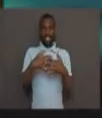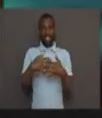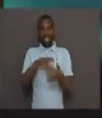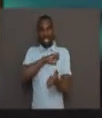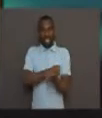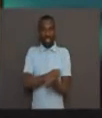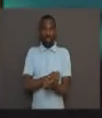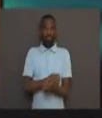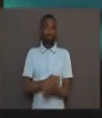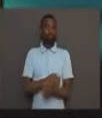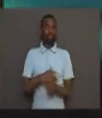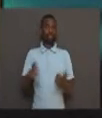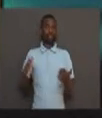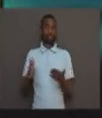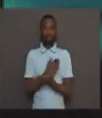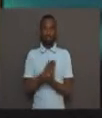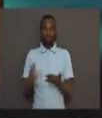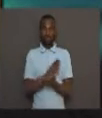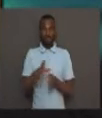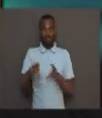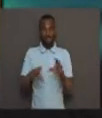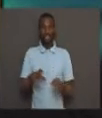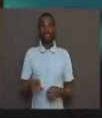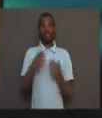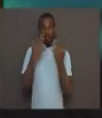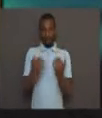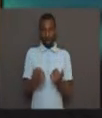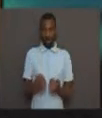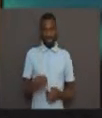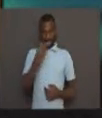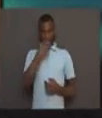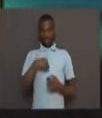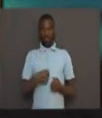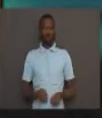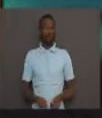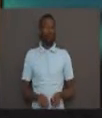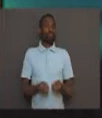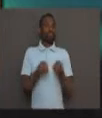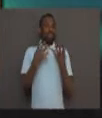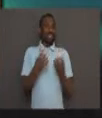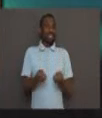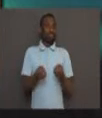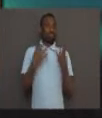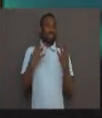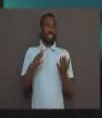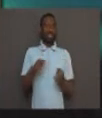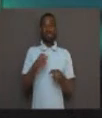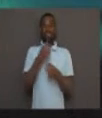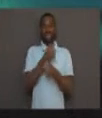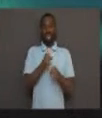and the elements become more and more unstable.